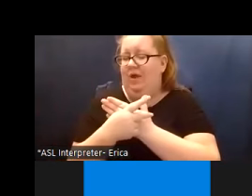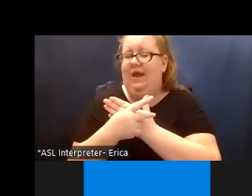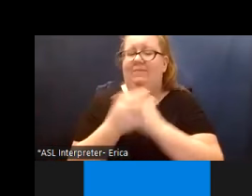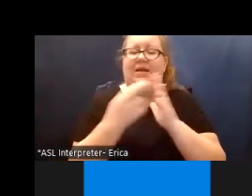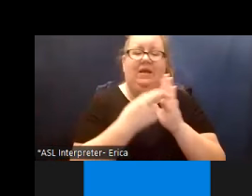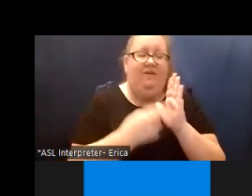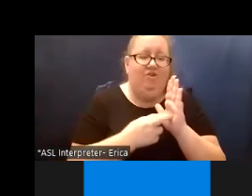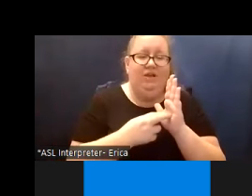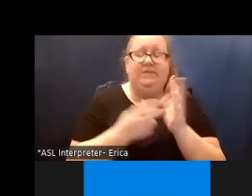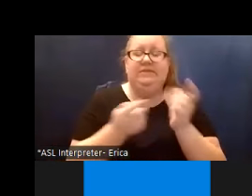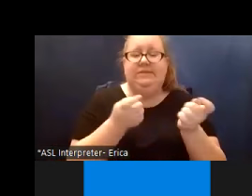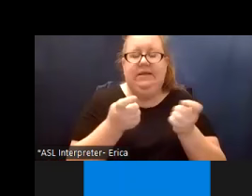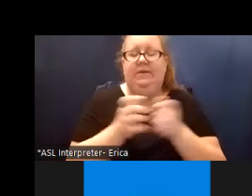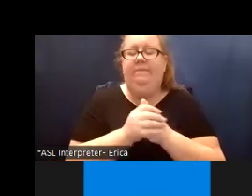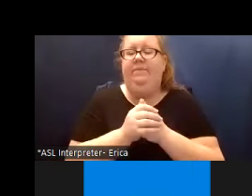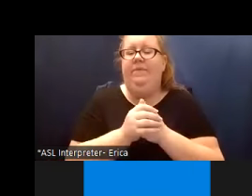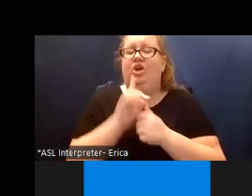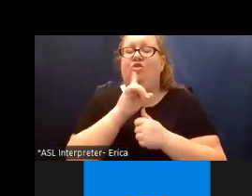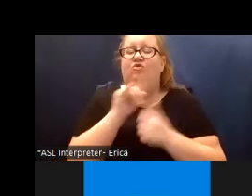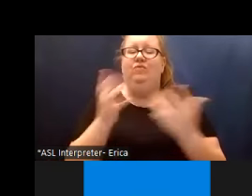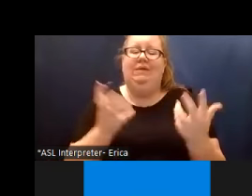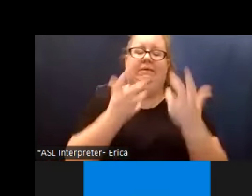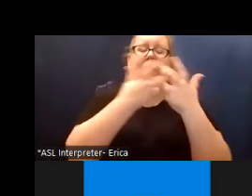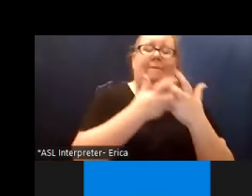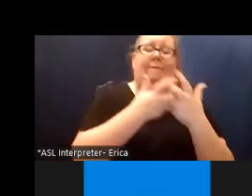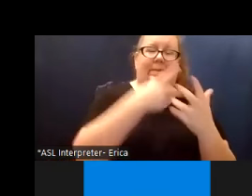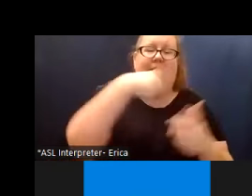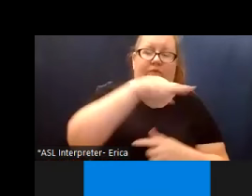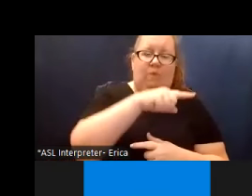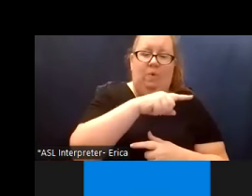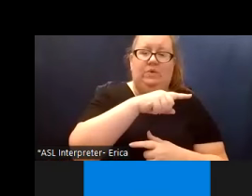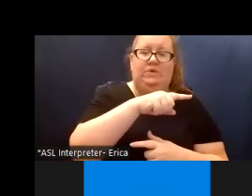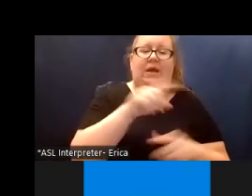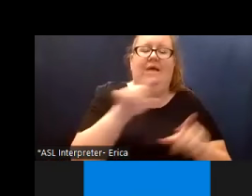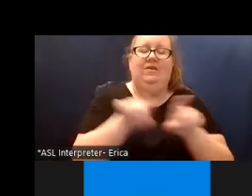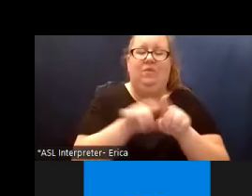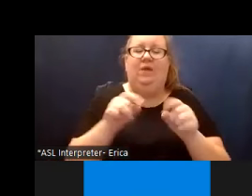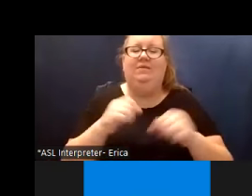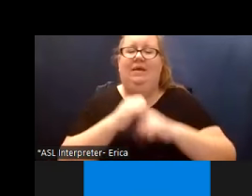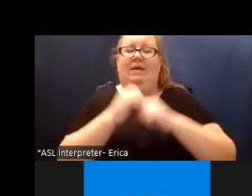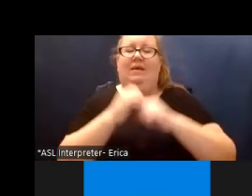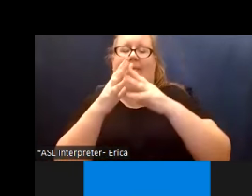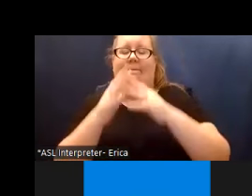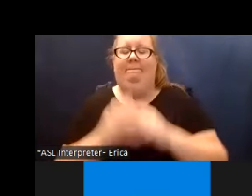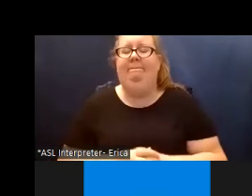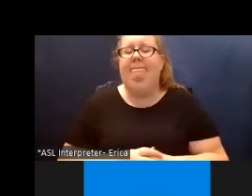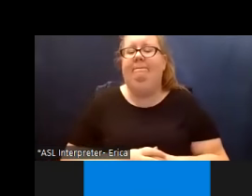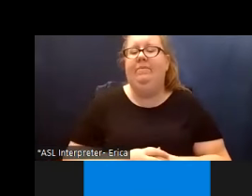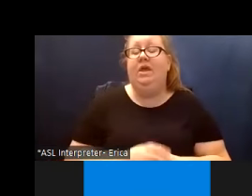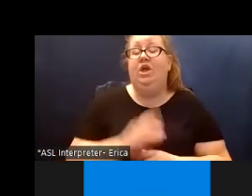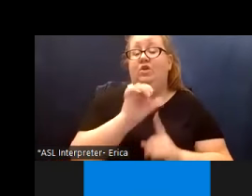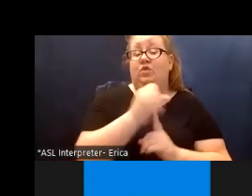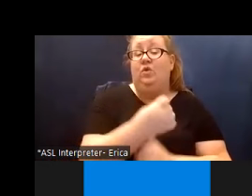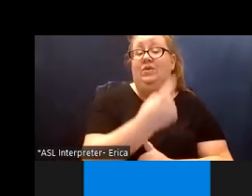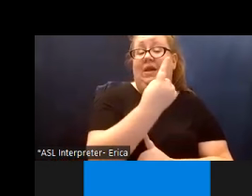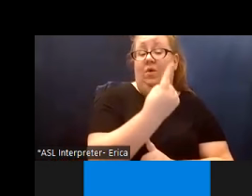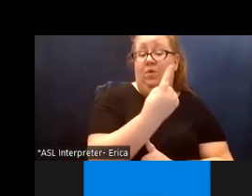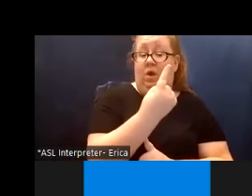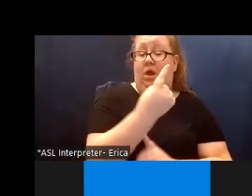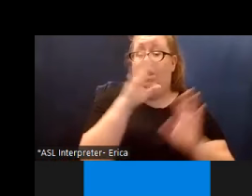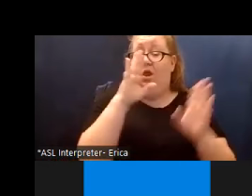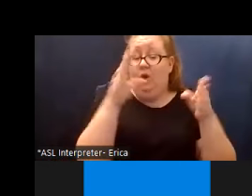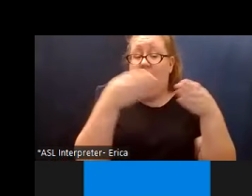to really complement those physical strategies as well as implement some of them. So in scenario one, we're focused